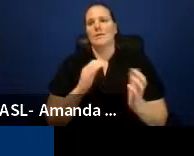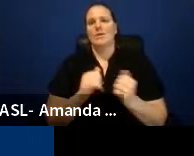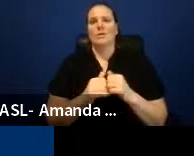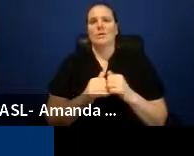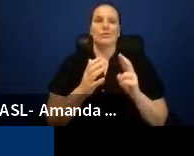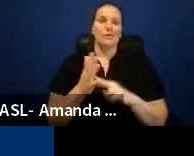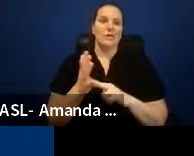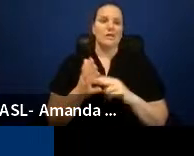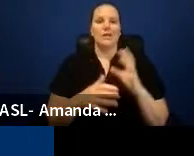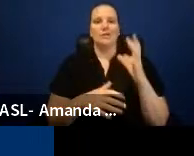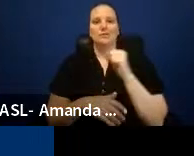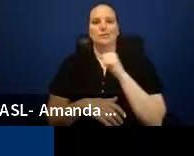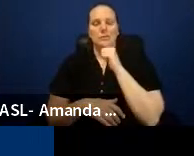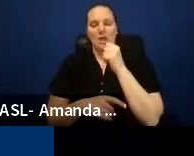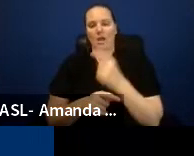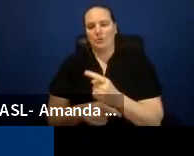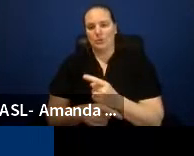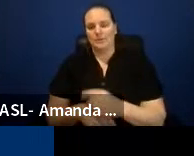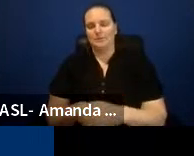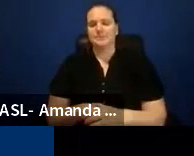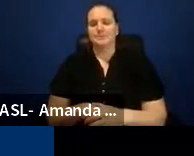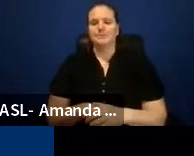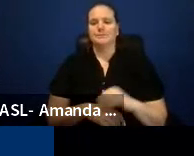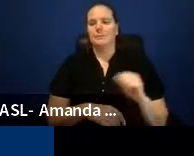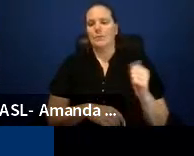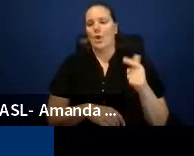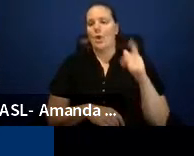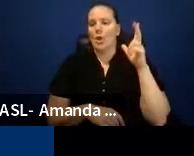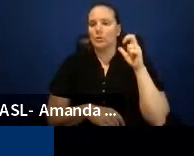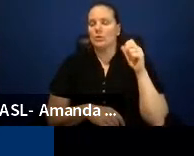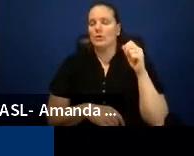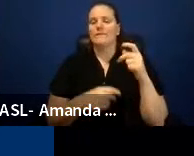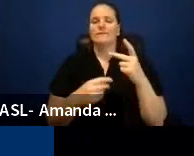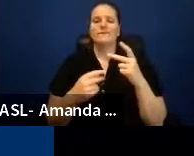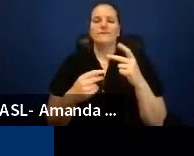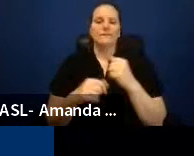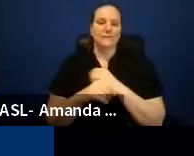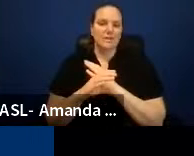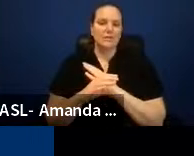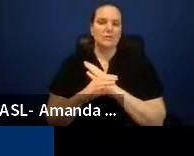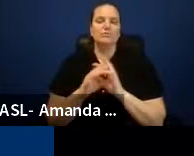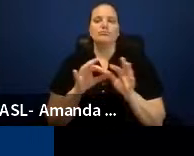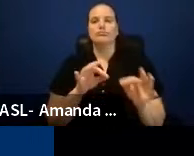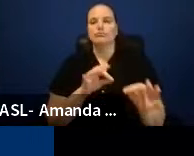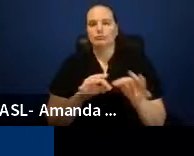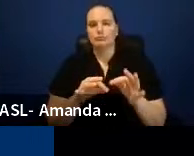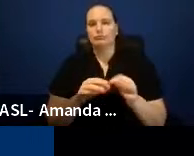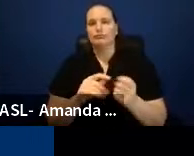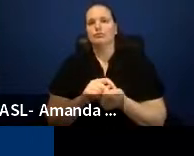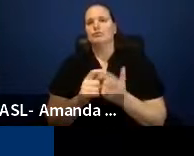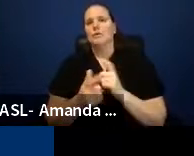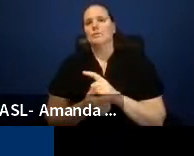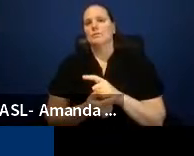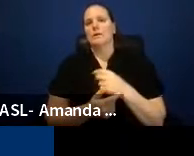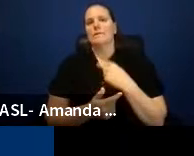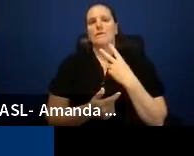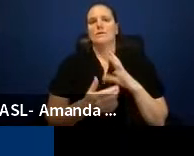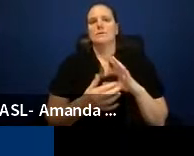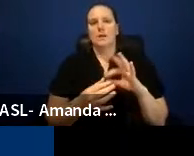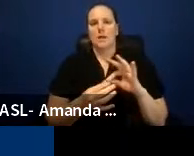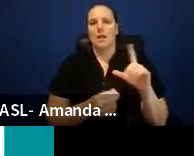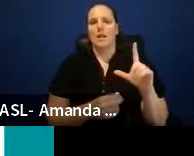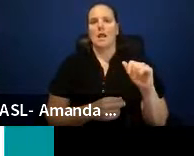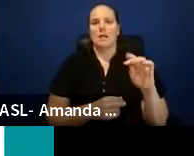something inaccurate. All audio, video attachments must be transcribed or submitted via the draft SEIS voicemail line.